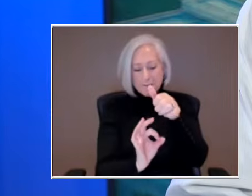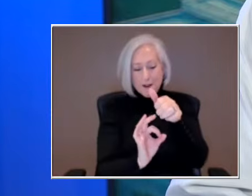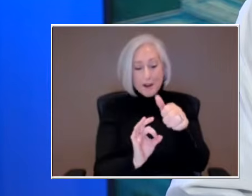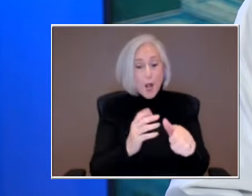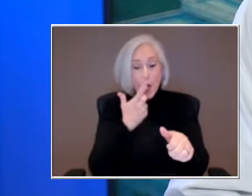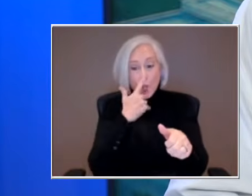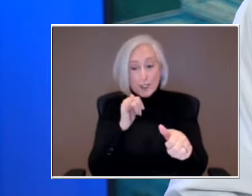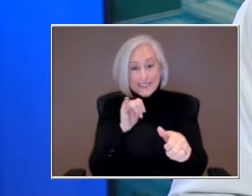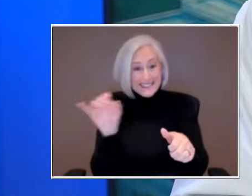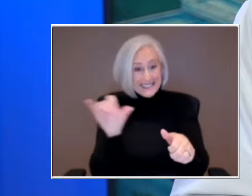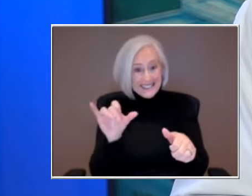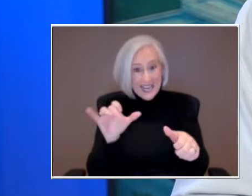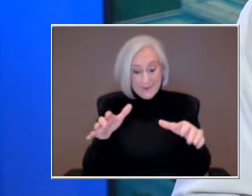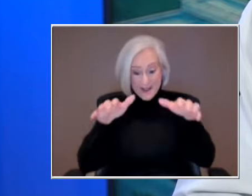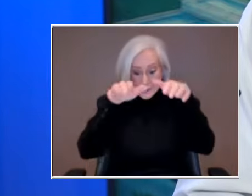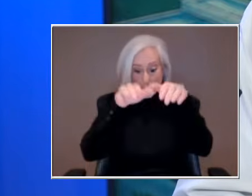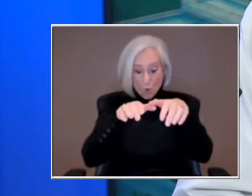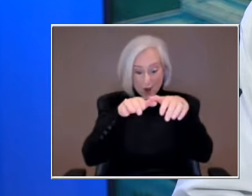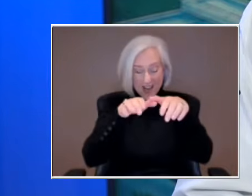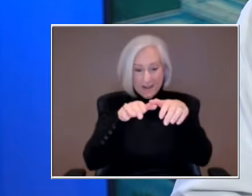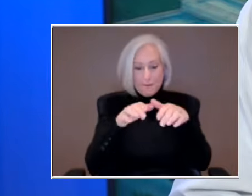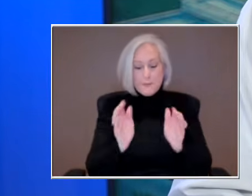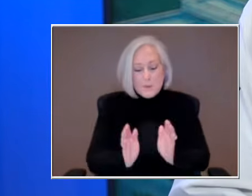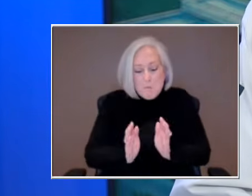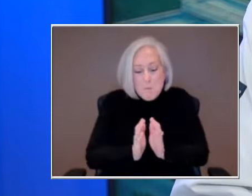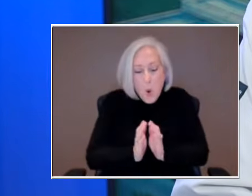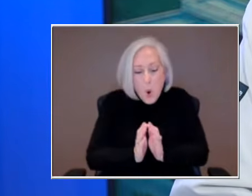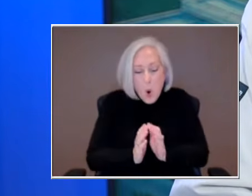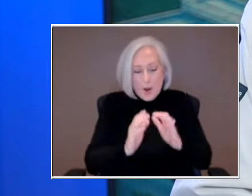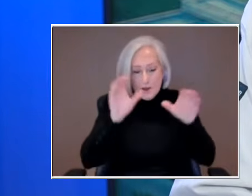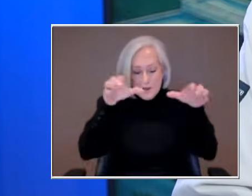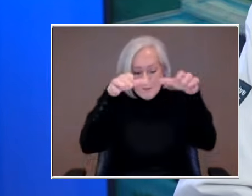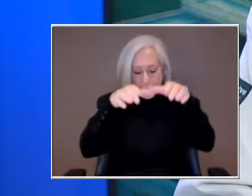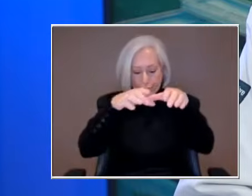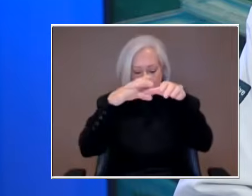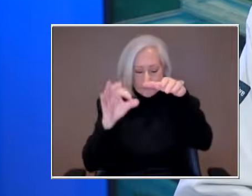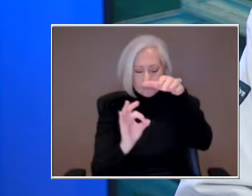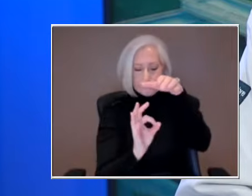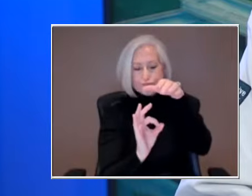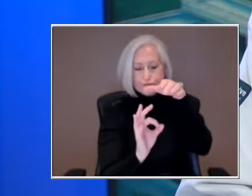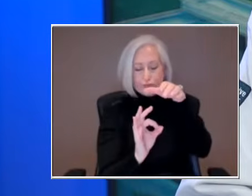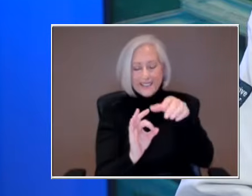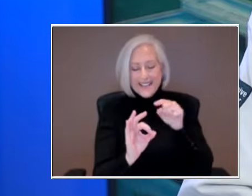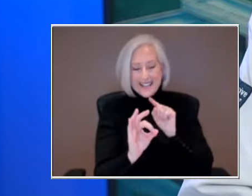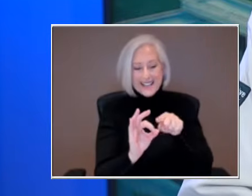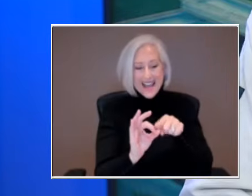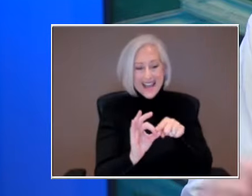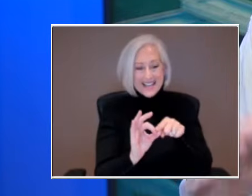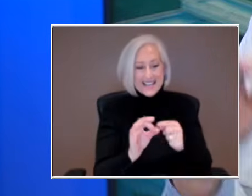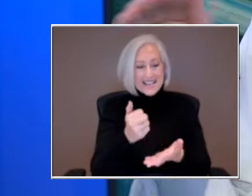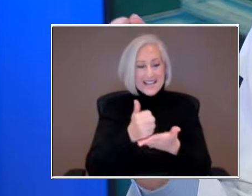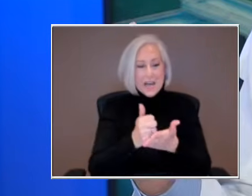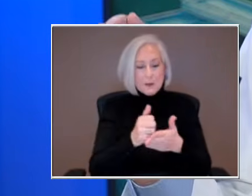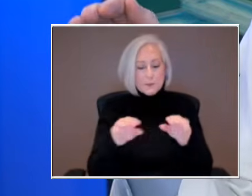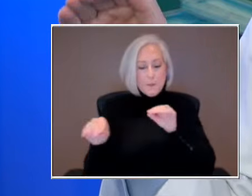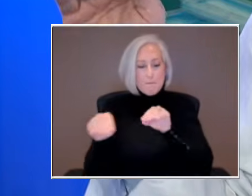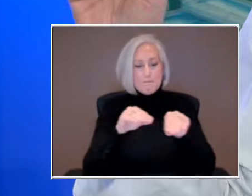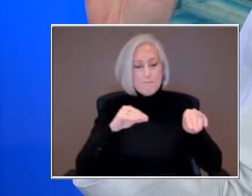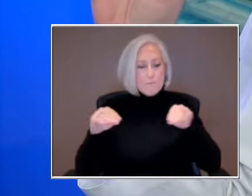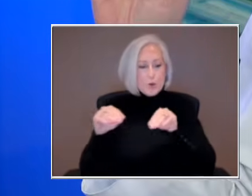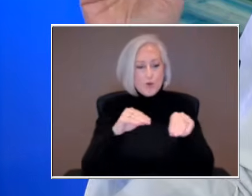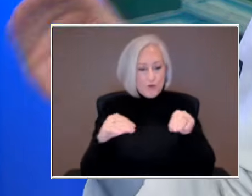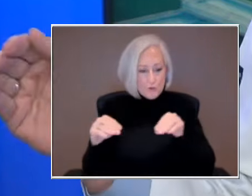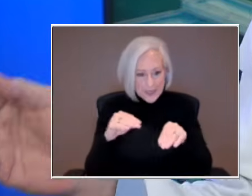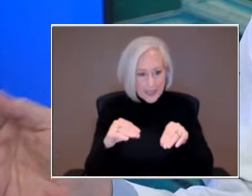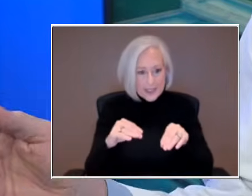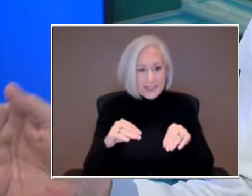And it's really all about motor and coordination, kind of your center for motor and coordination. And that's why